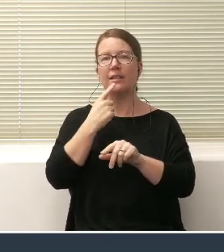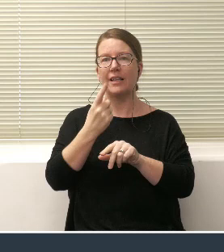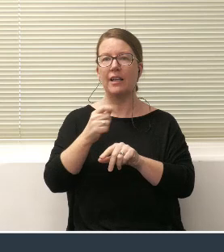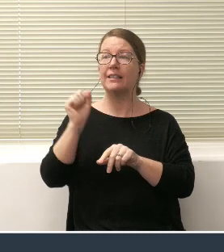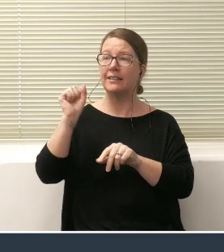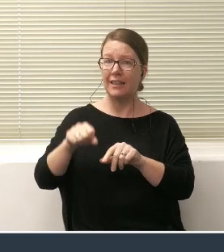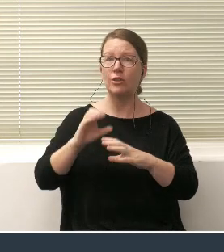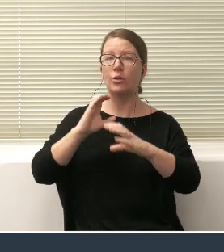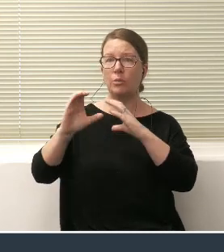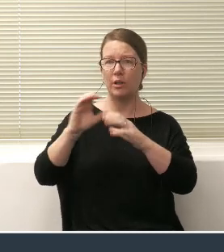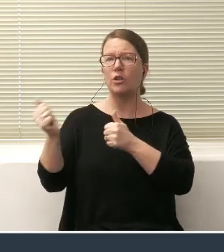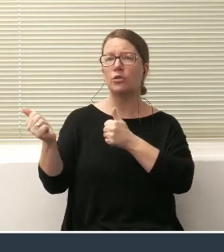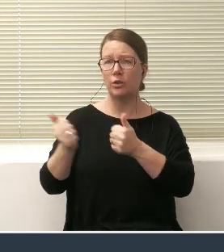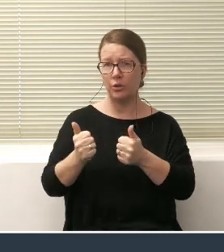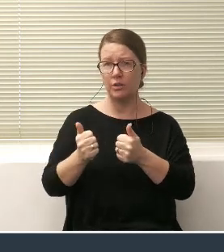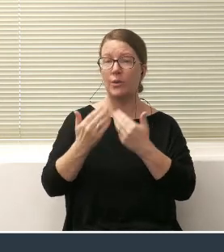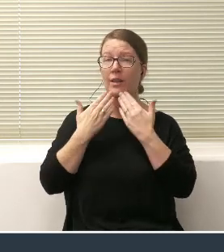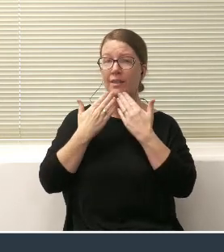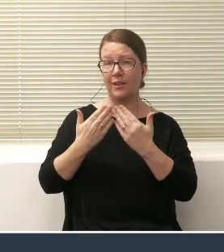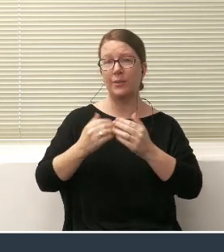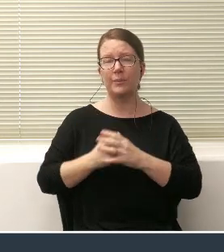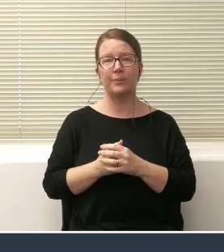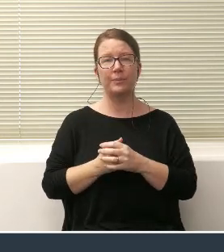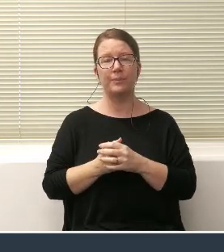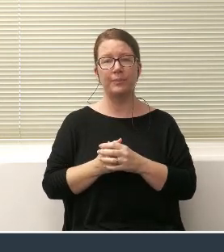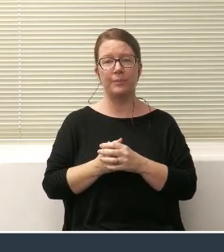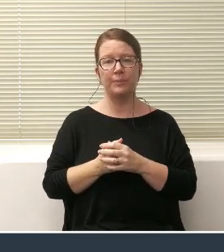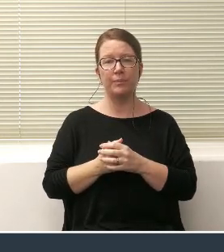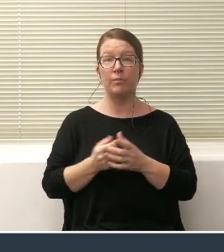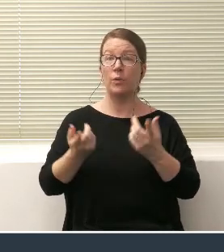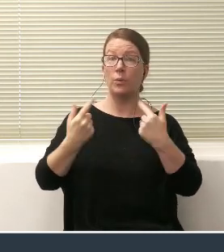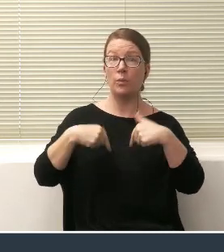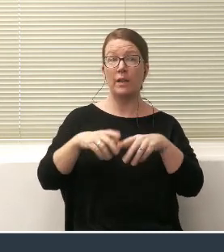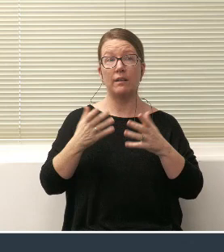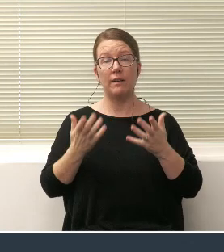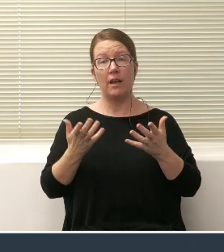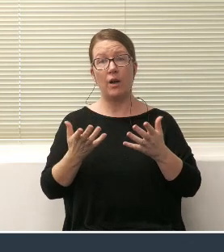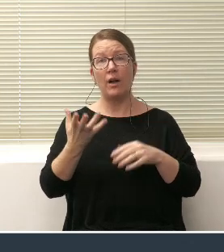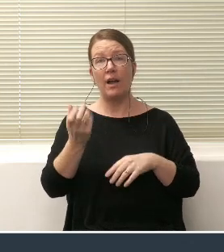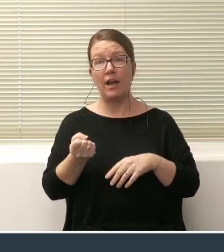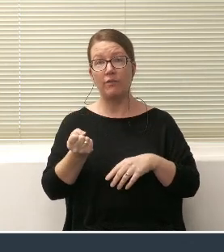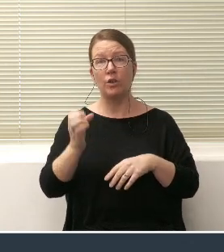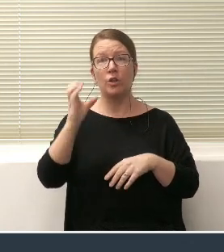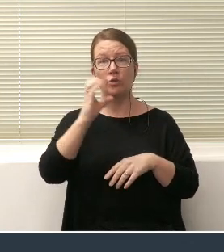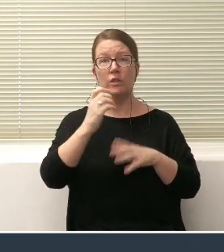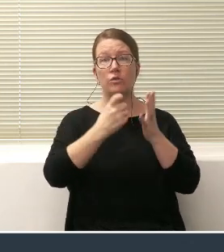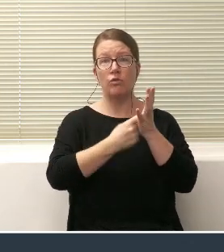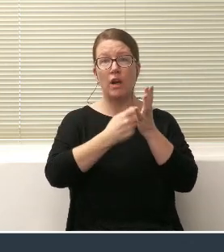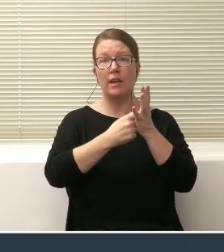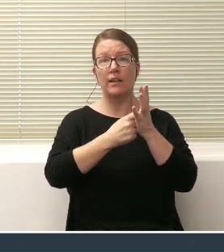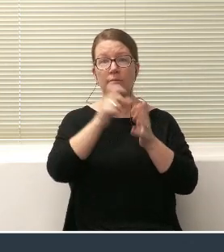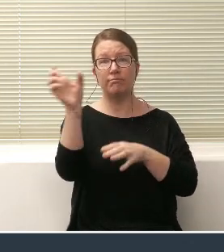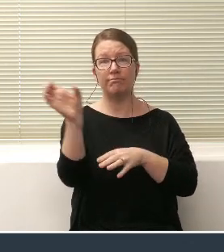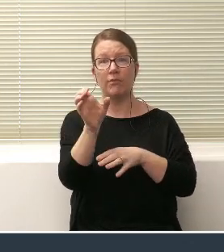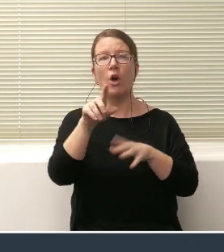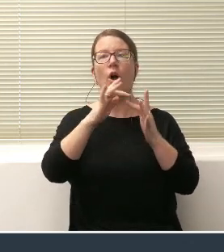been very good. So thank you for that. And we do now have Chris Ryan online with us.